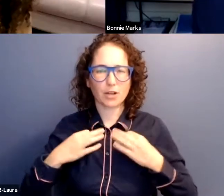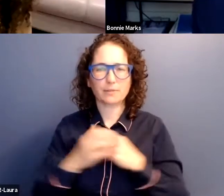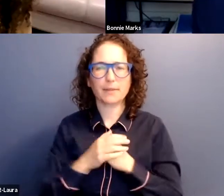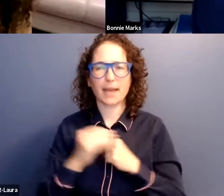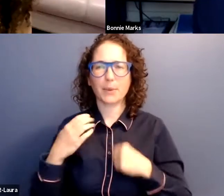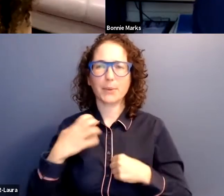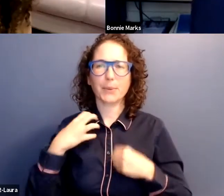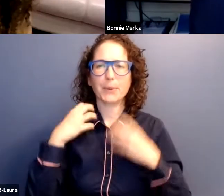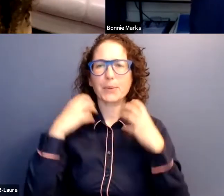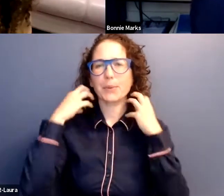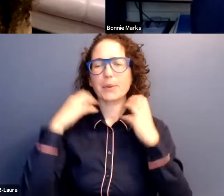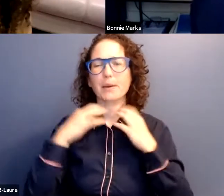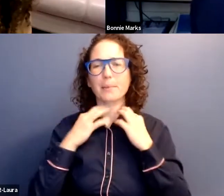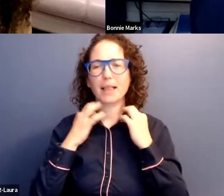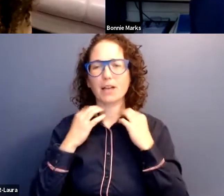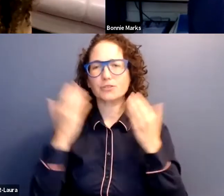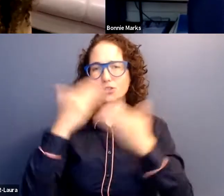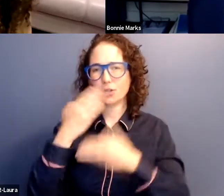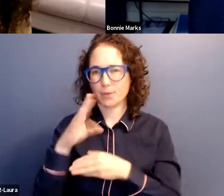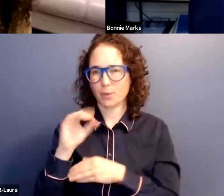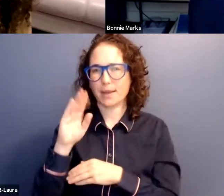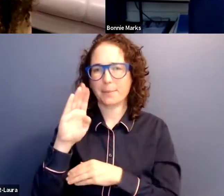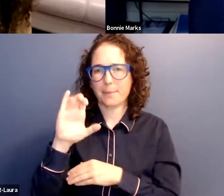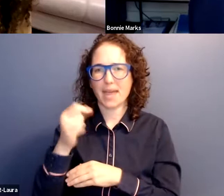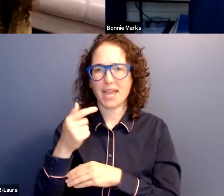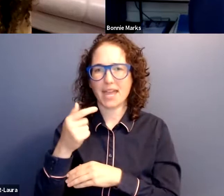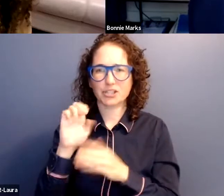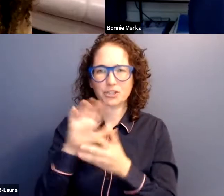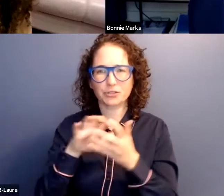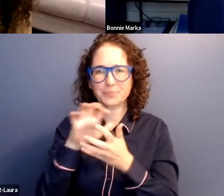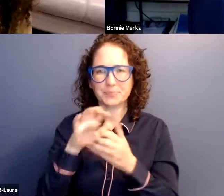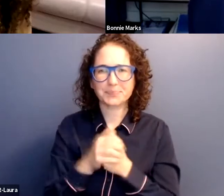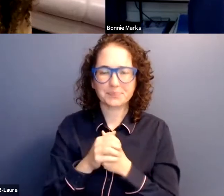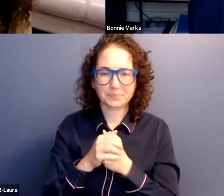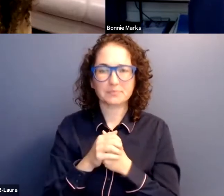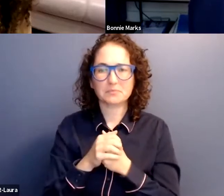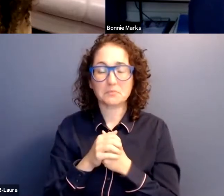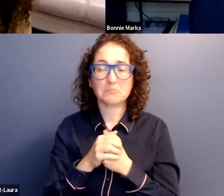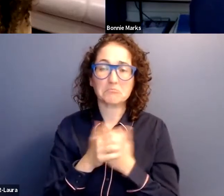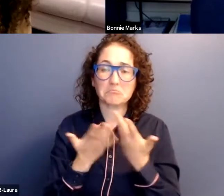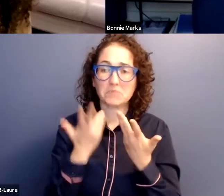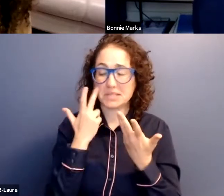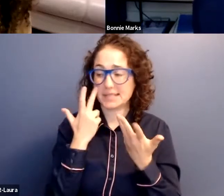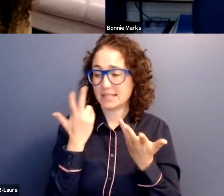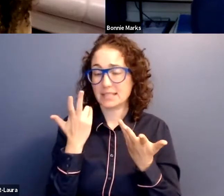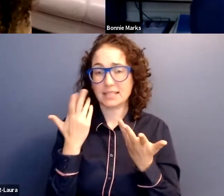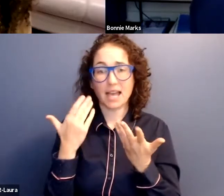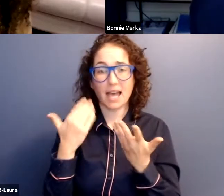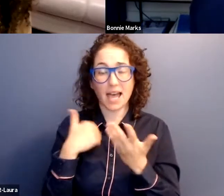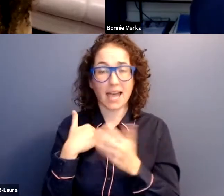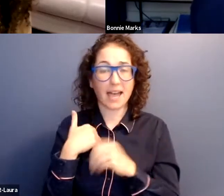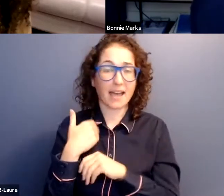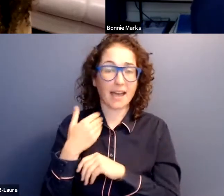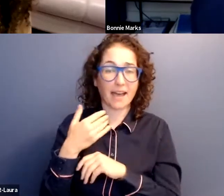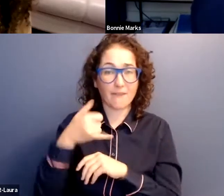patterned blouse that's dark blue and beige. And I have, let's see, I have a golden retriever by